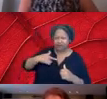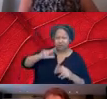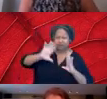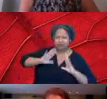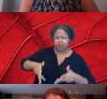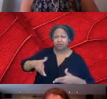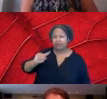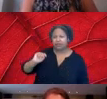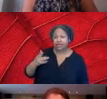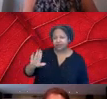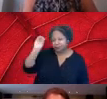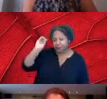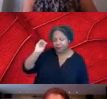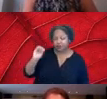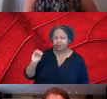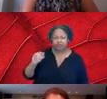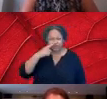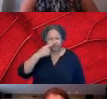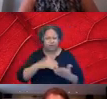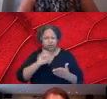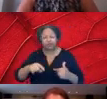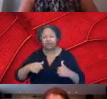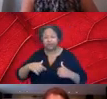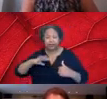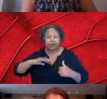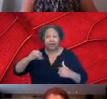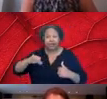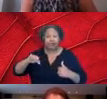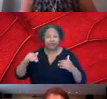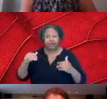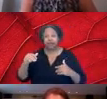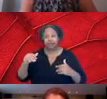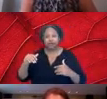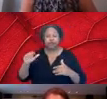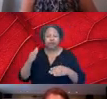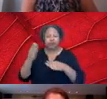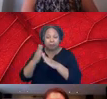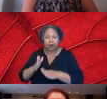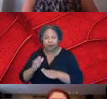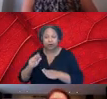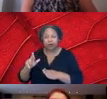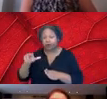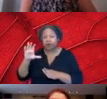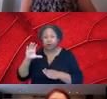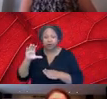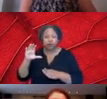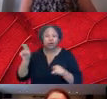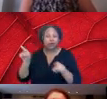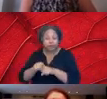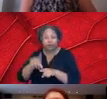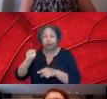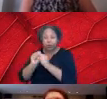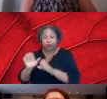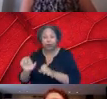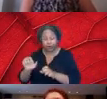okay to have your partner, who is also a colleague, write a letter of support, or is that being seen as bias? Thanks. It's